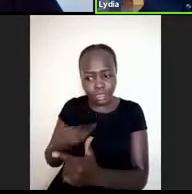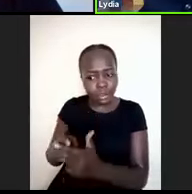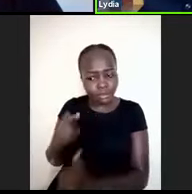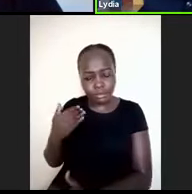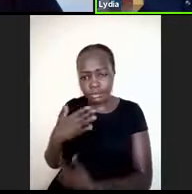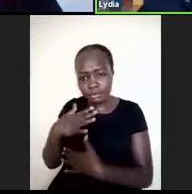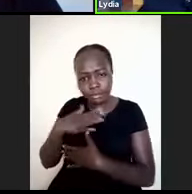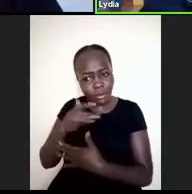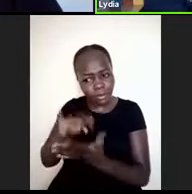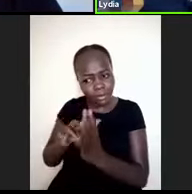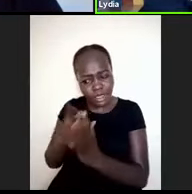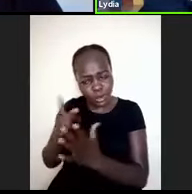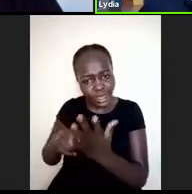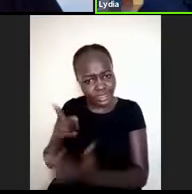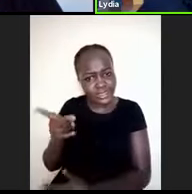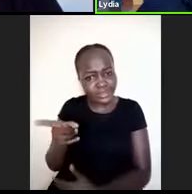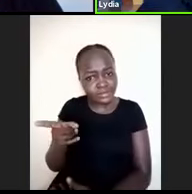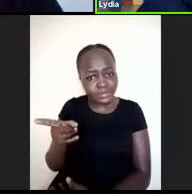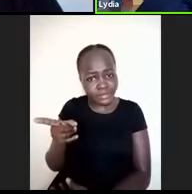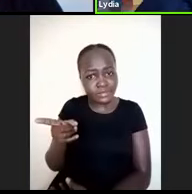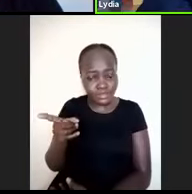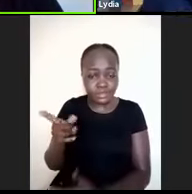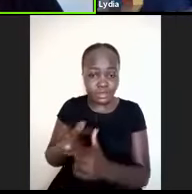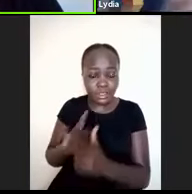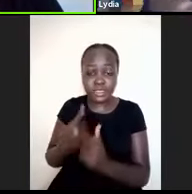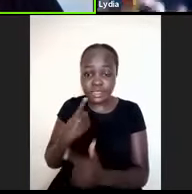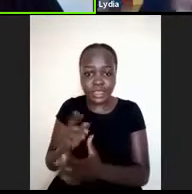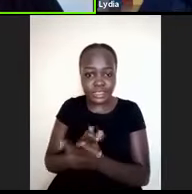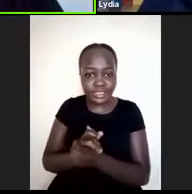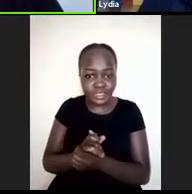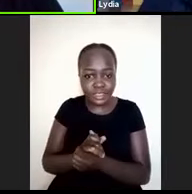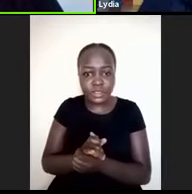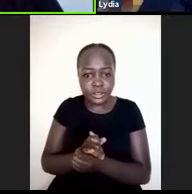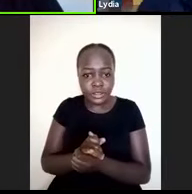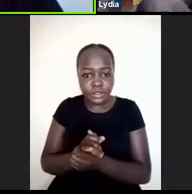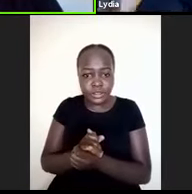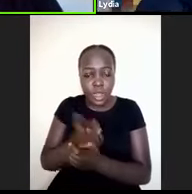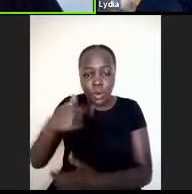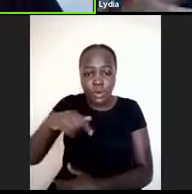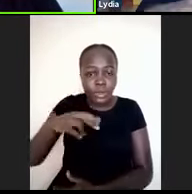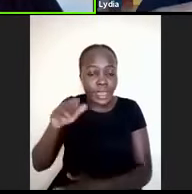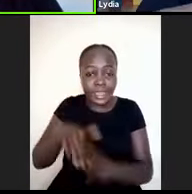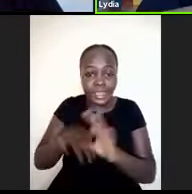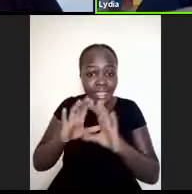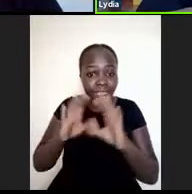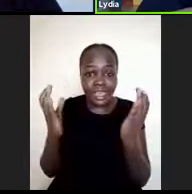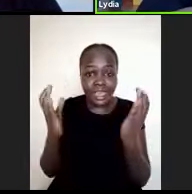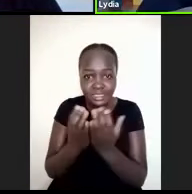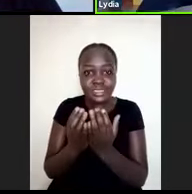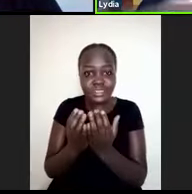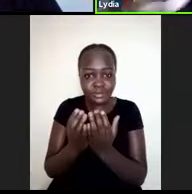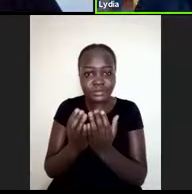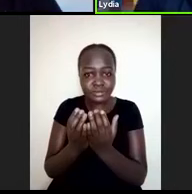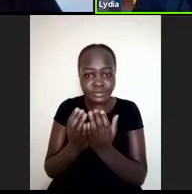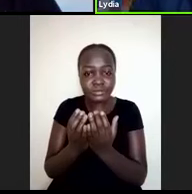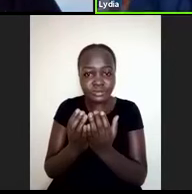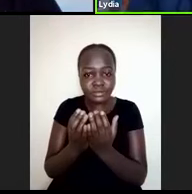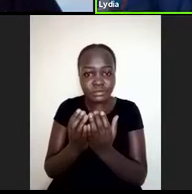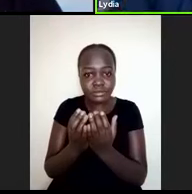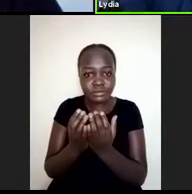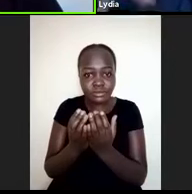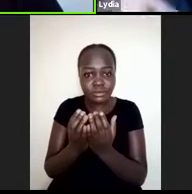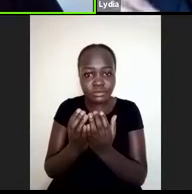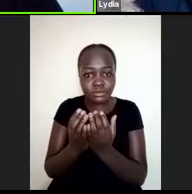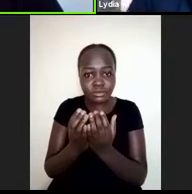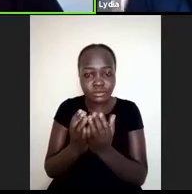talked to you? He told me, Mom, we were just in class. And sorry, we are fluctuating a bit. I don't know whether it's